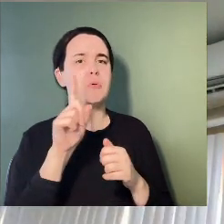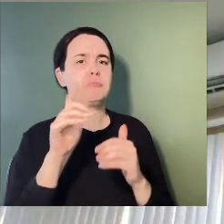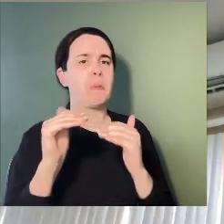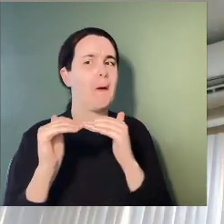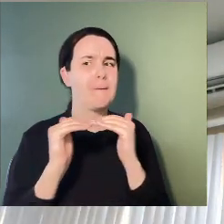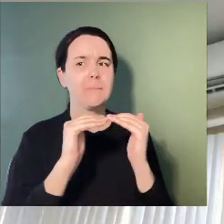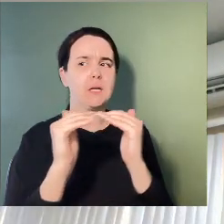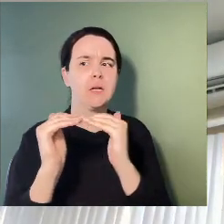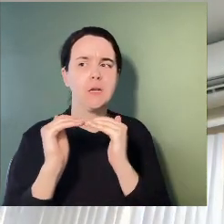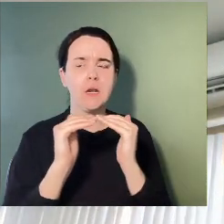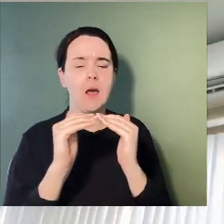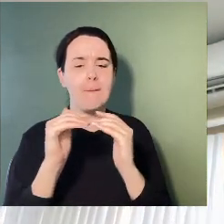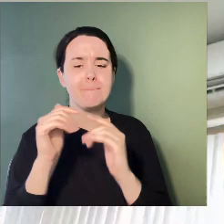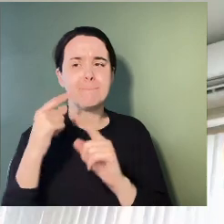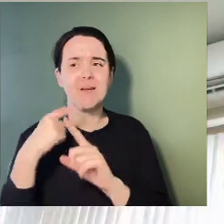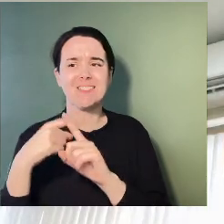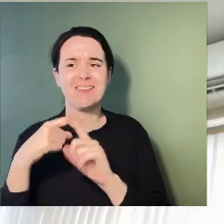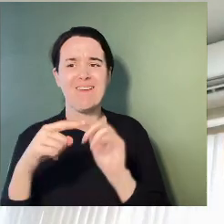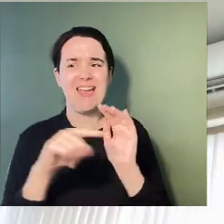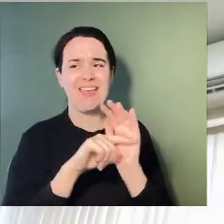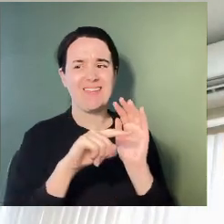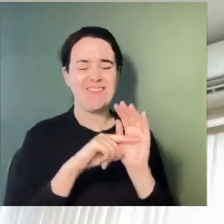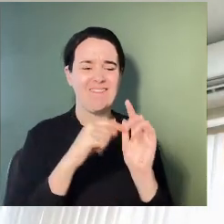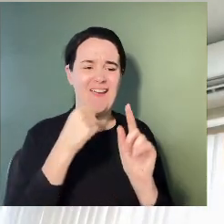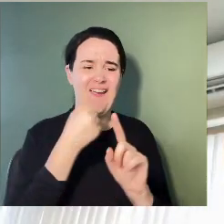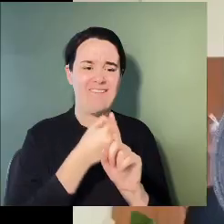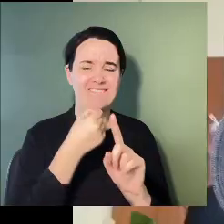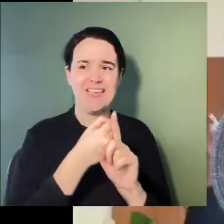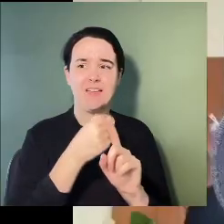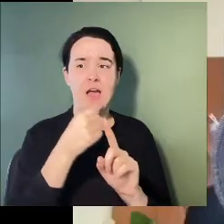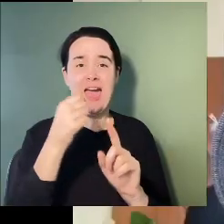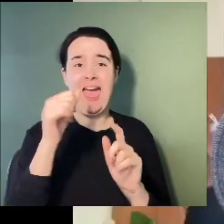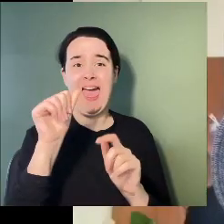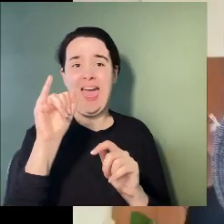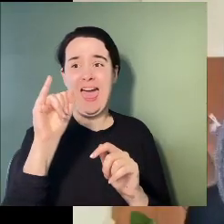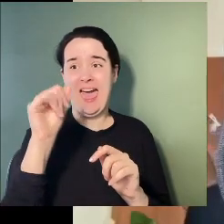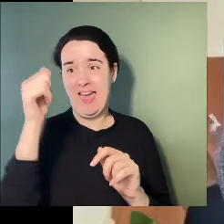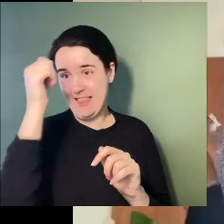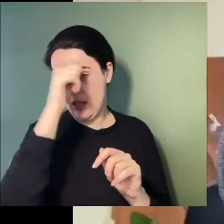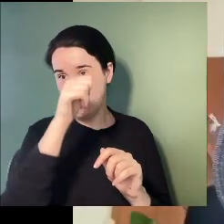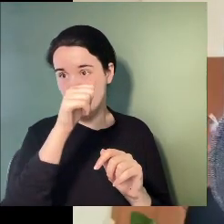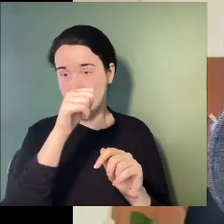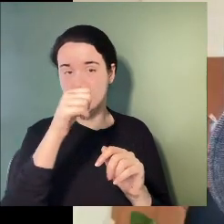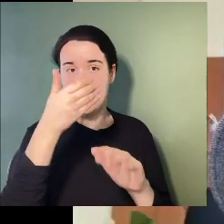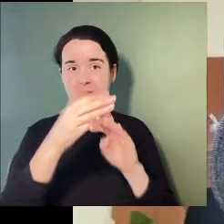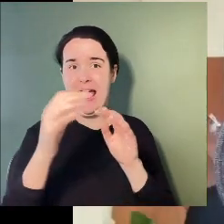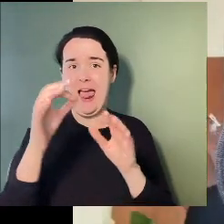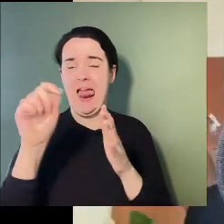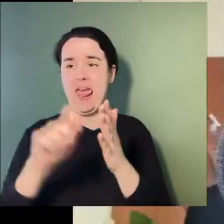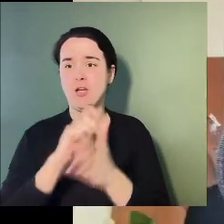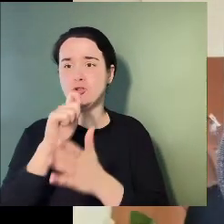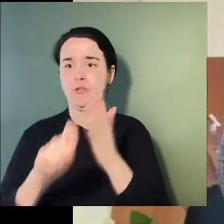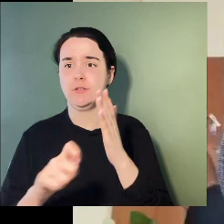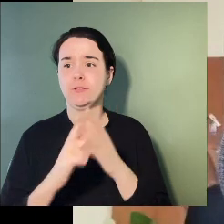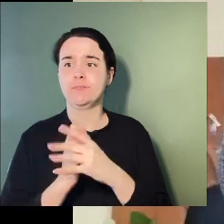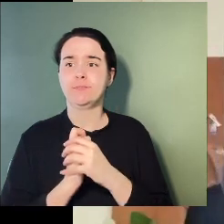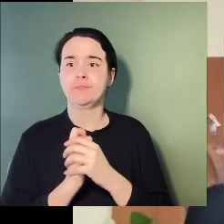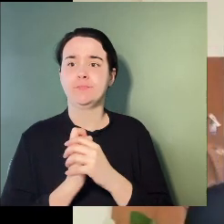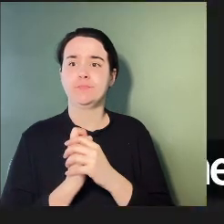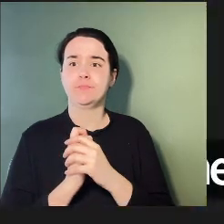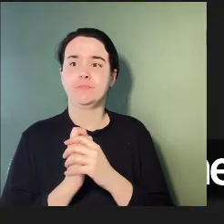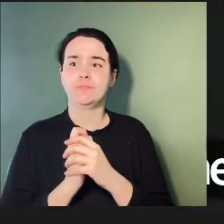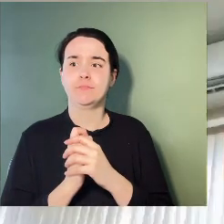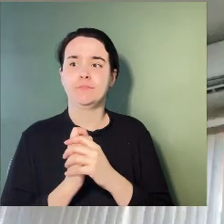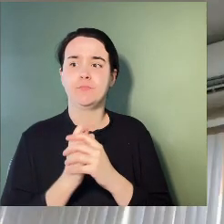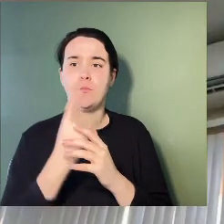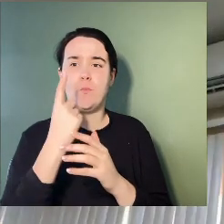negative effect of artificial intelligence on democratic elections? I think you've covered some of this, so perhaps if one of our speakers can cover this or jump